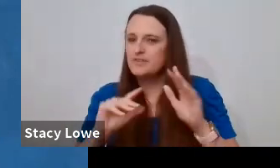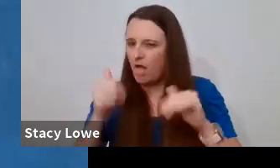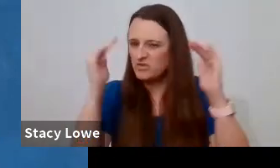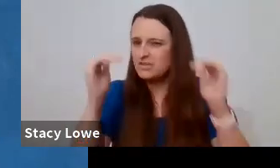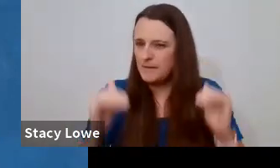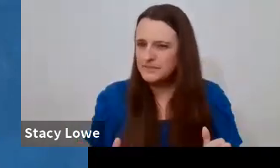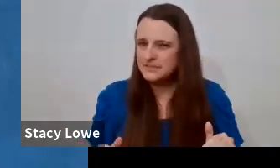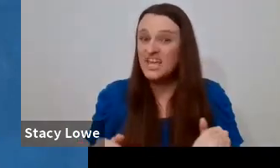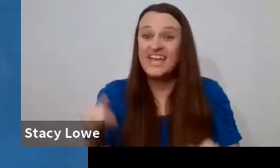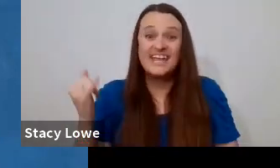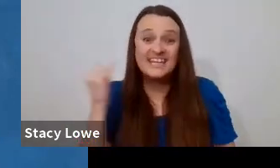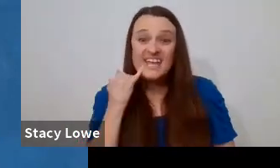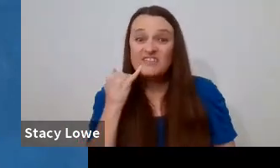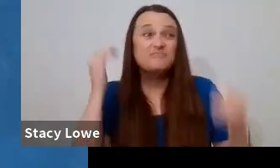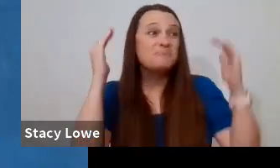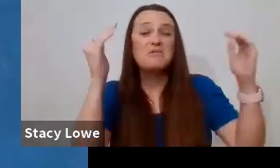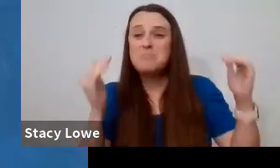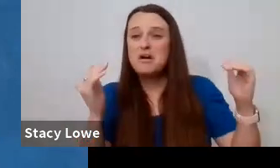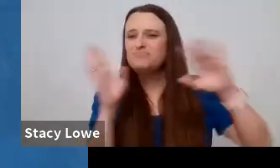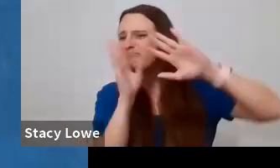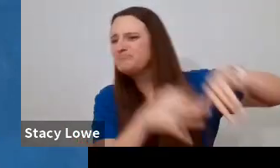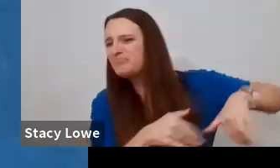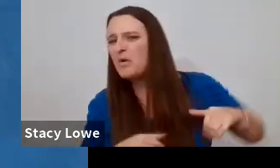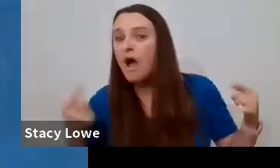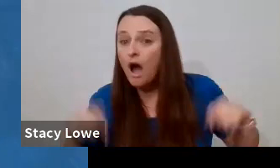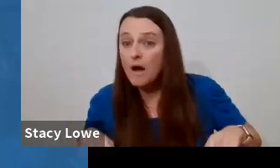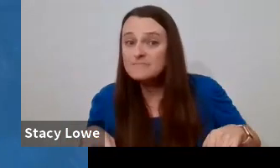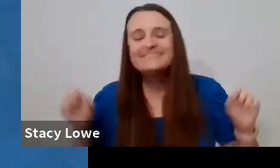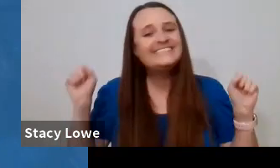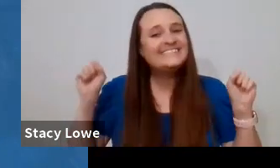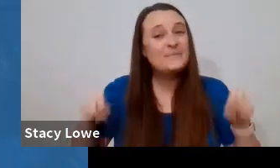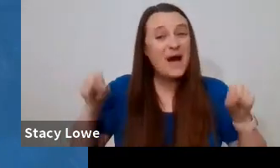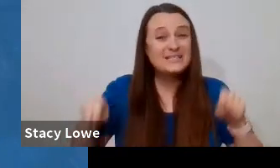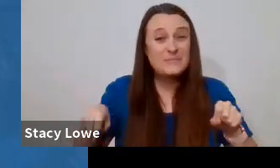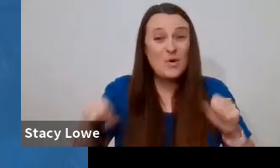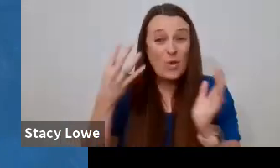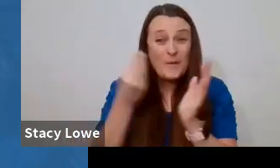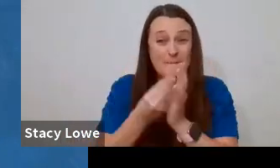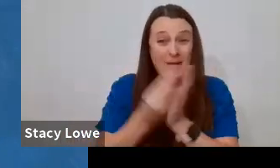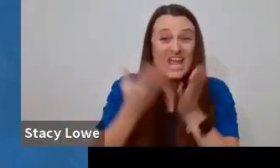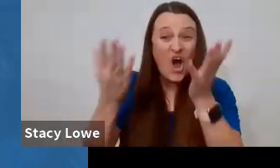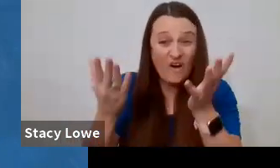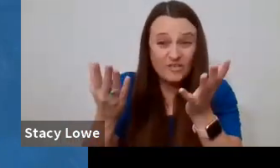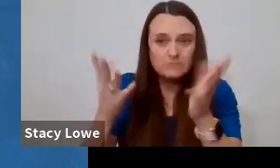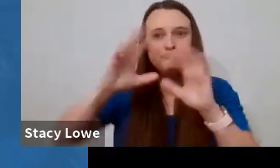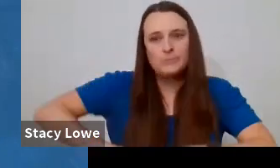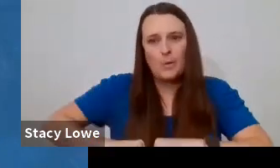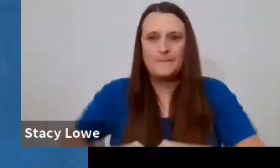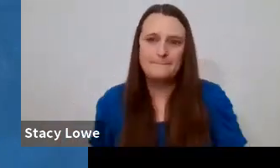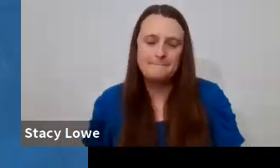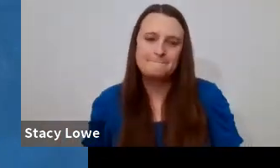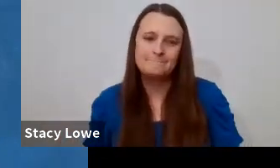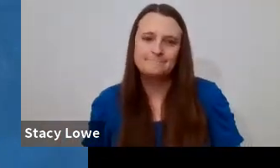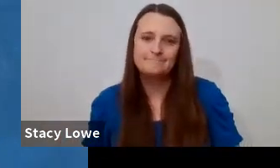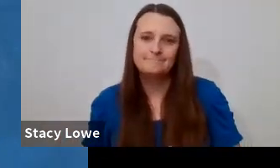to follow through with any of those requirements can result in the loss of financial aid. And